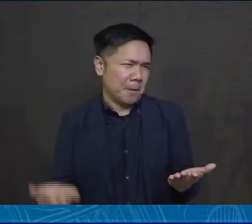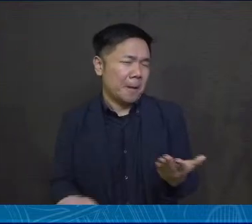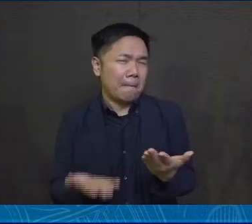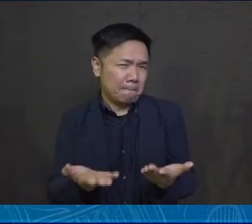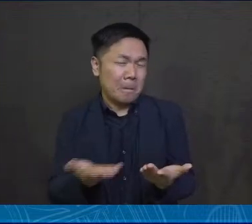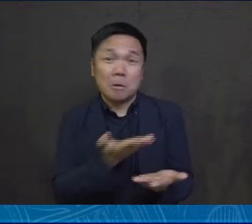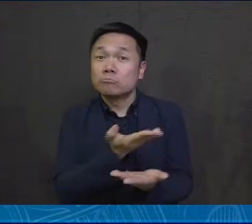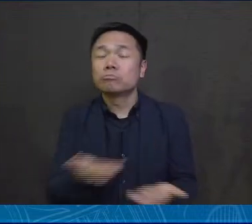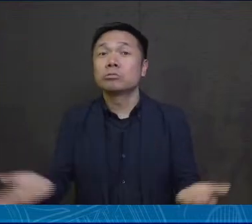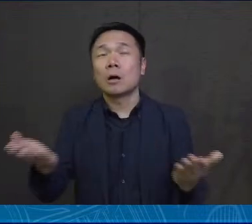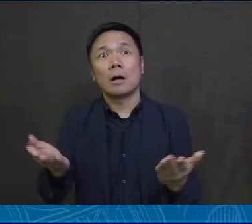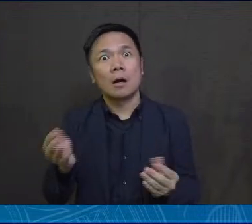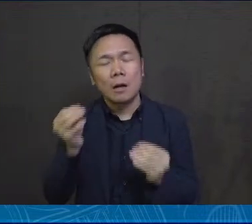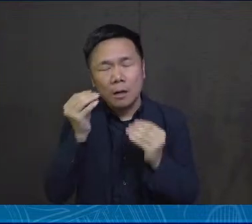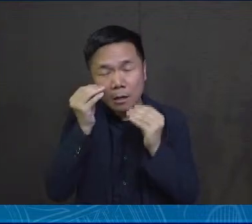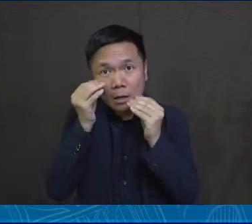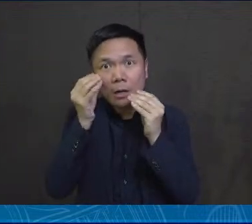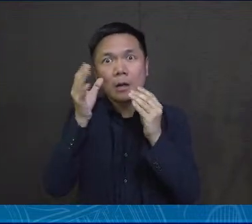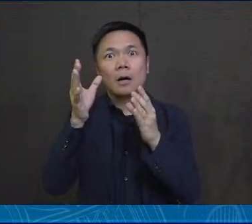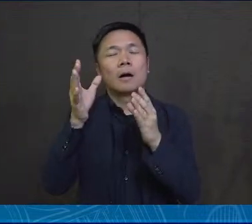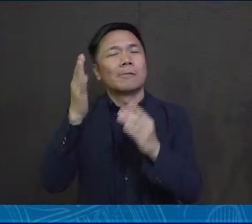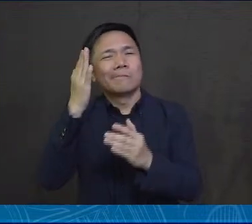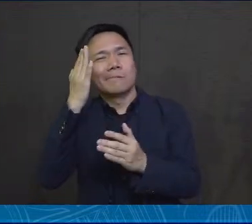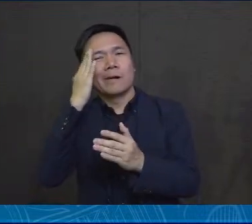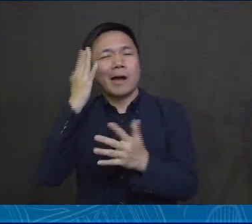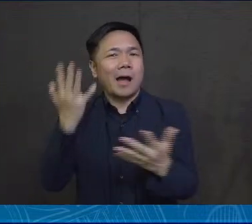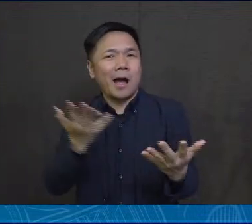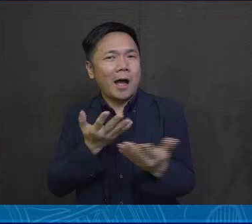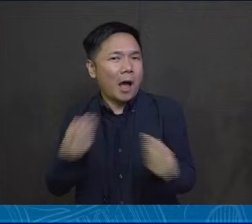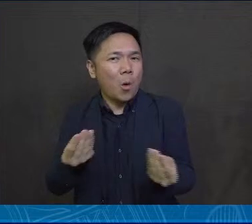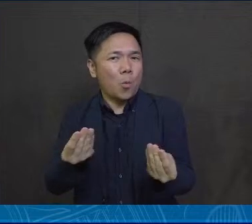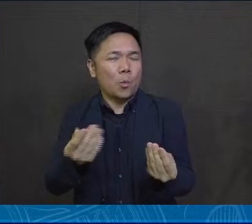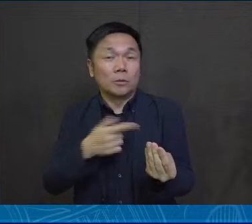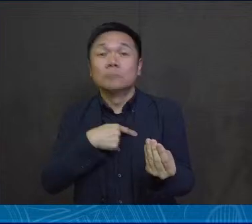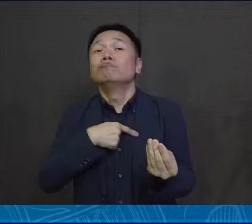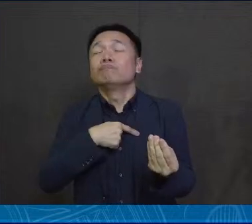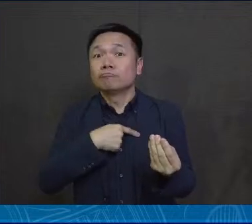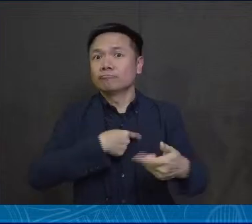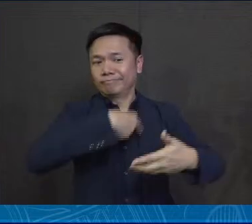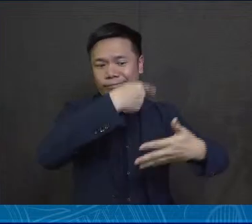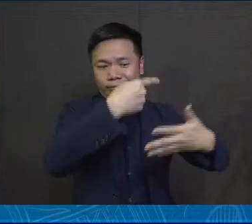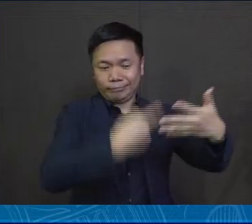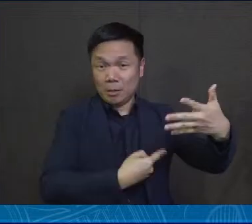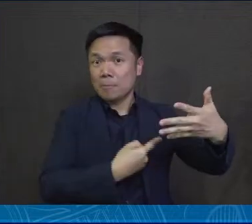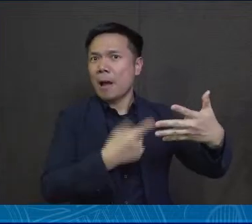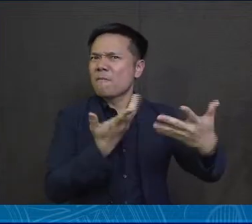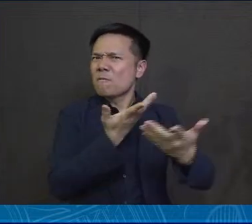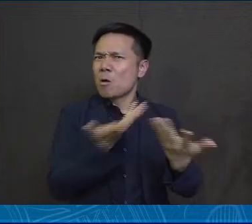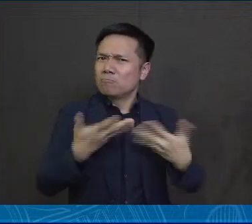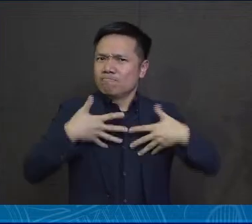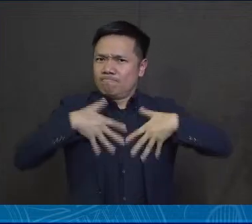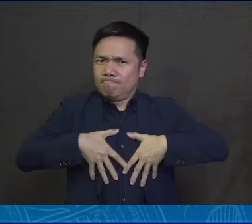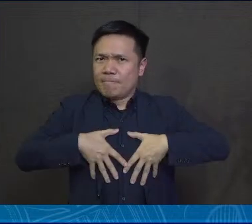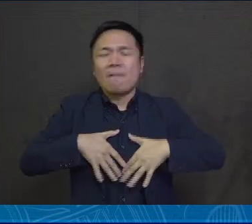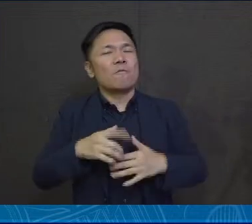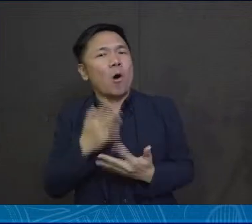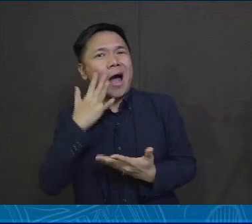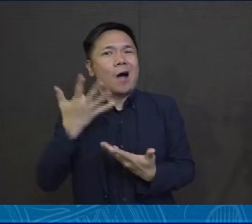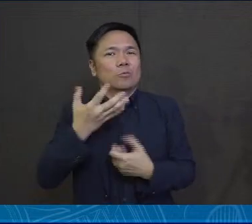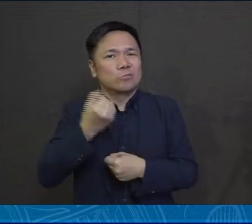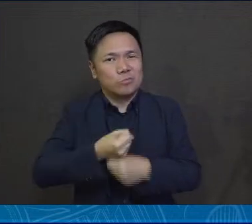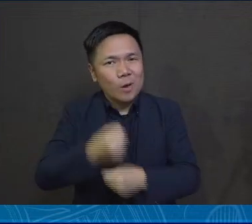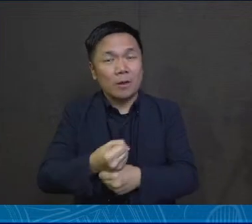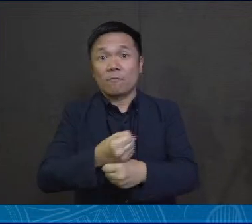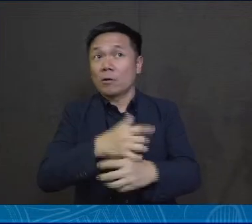be able to draw out some key messages and actionable strategies that we could consider